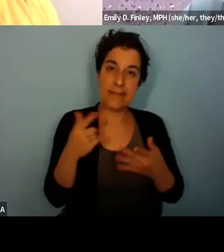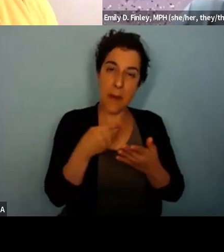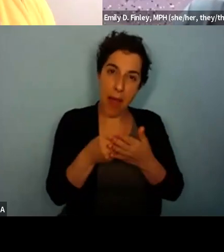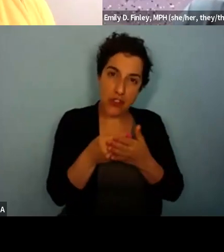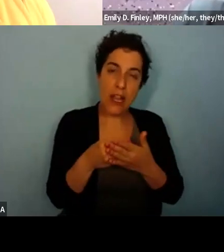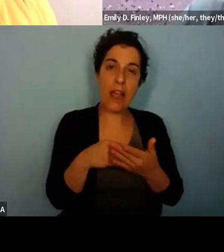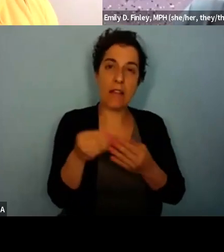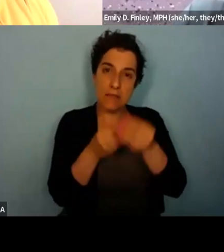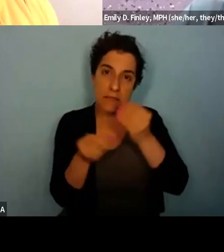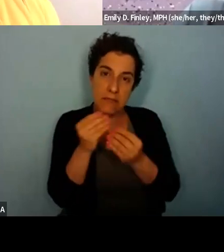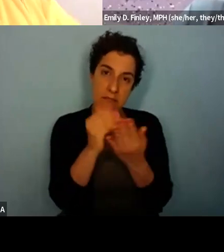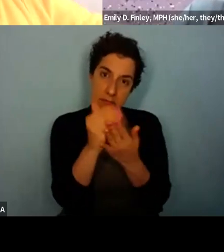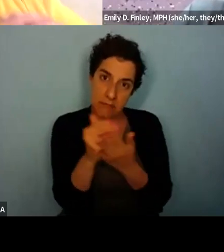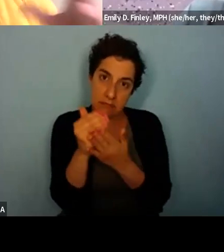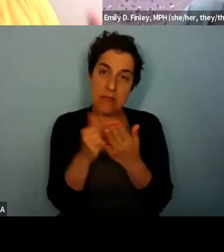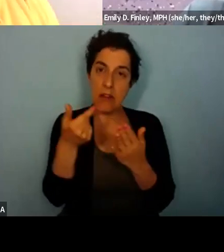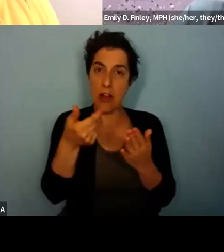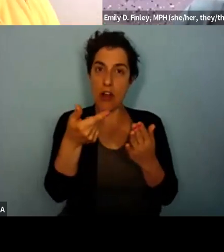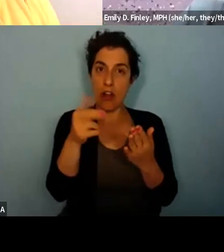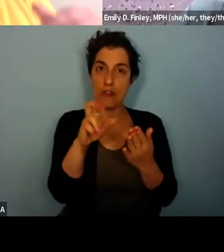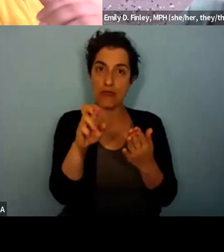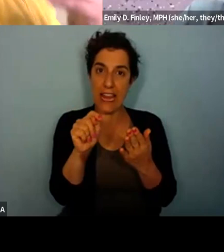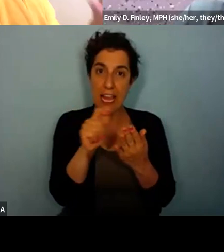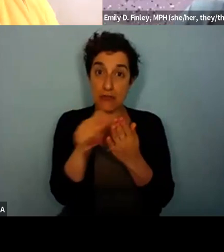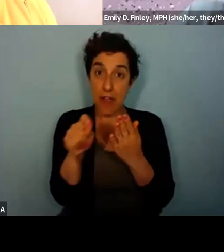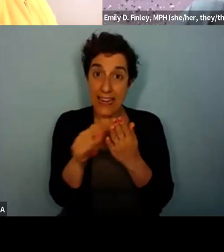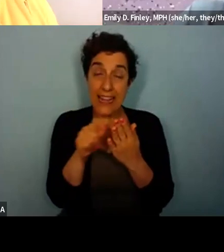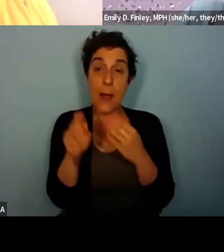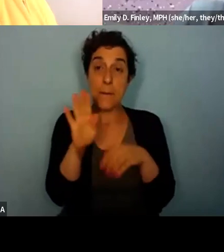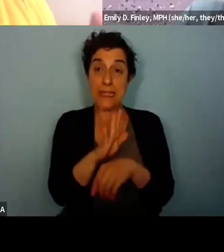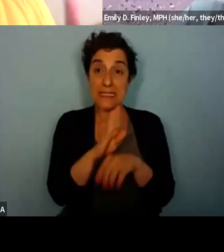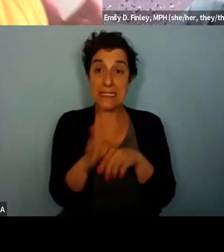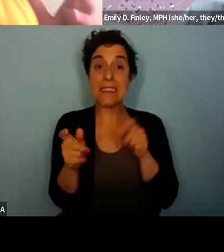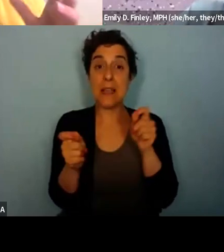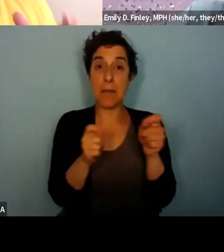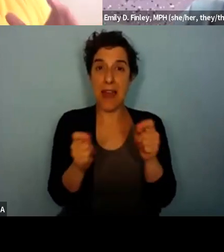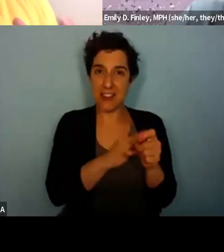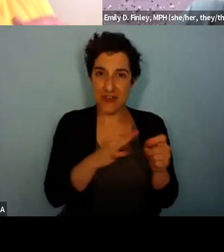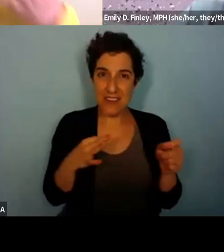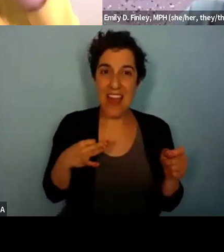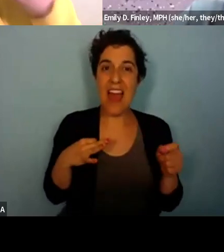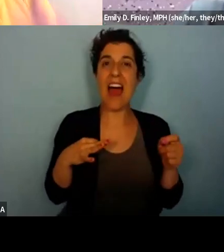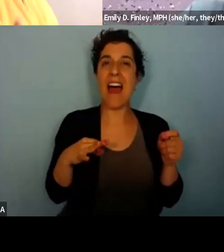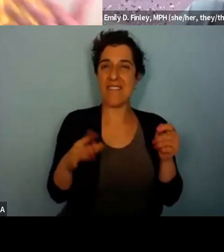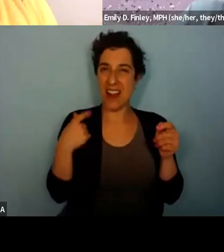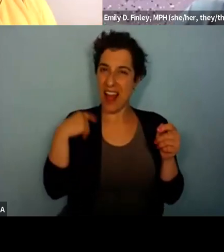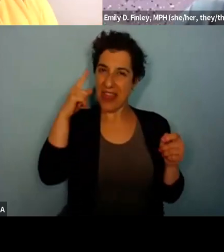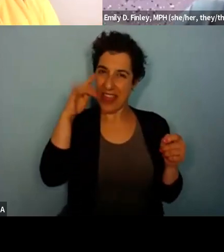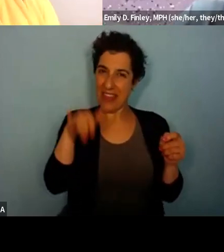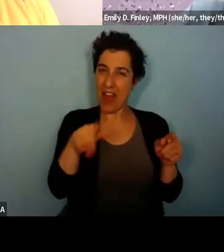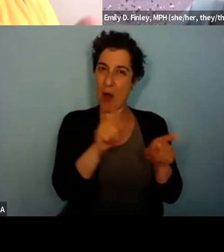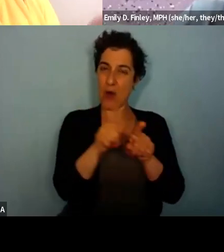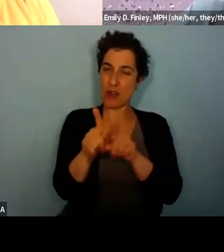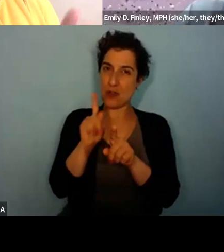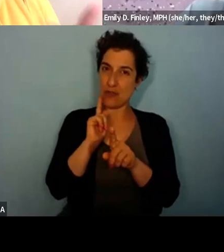in grant writing, in business, in managing staff. And I think that makes a big